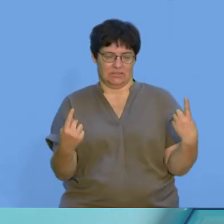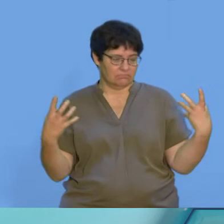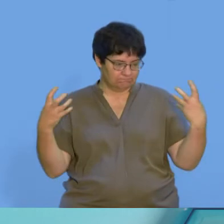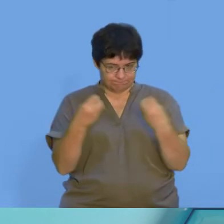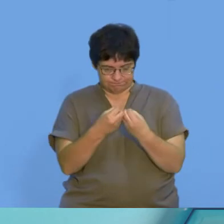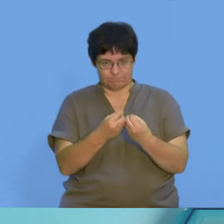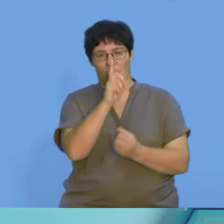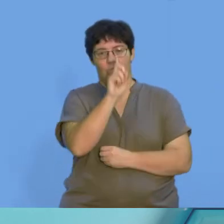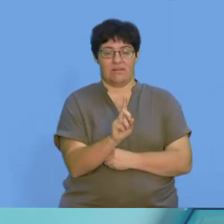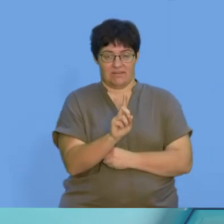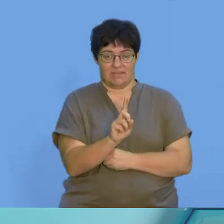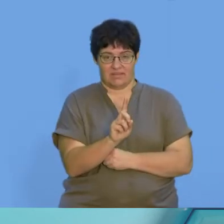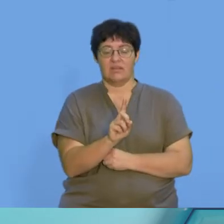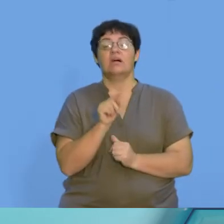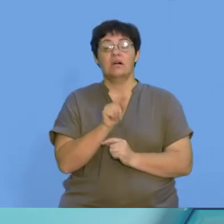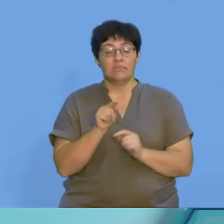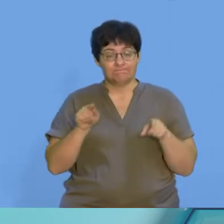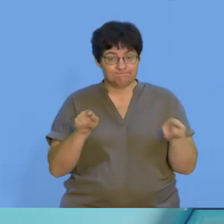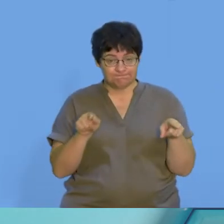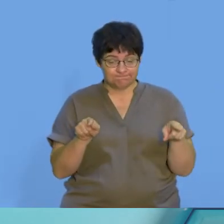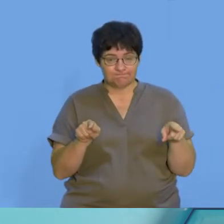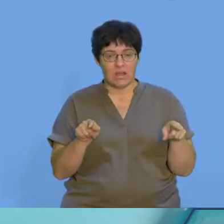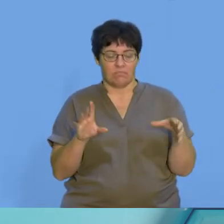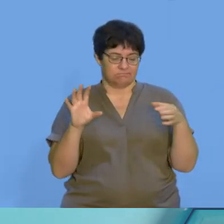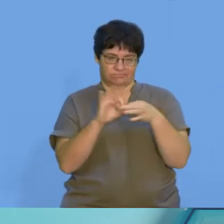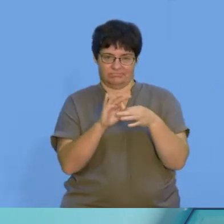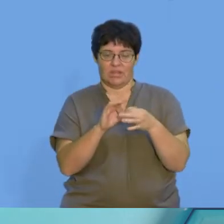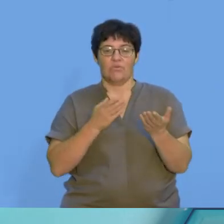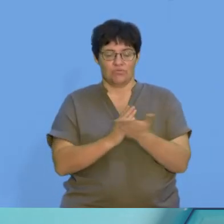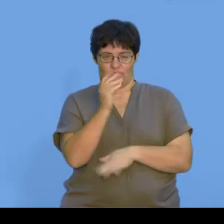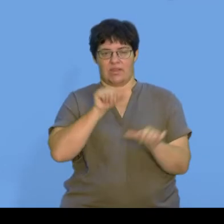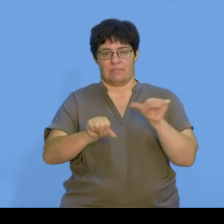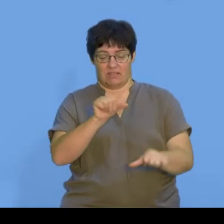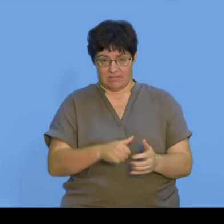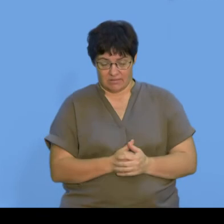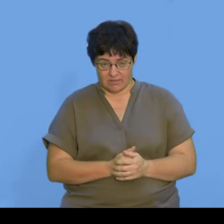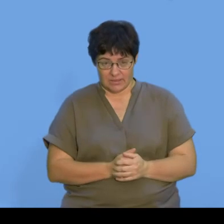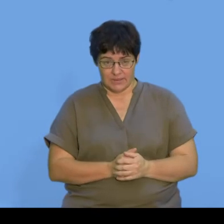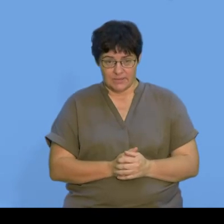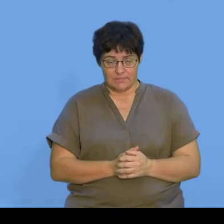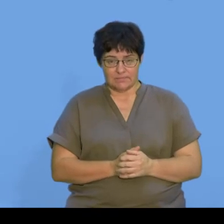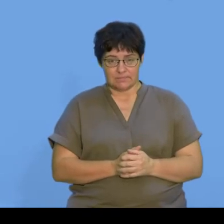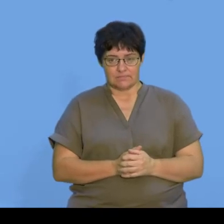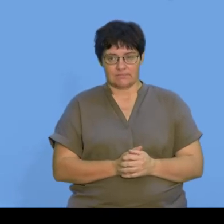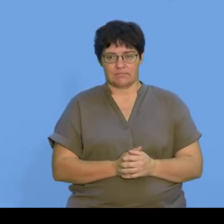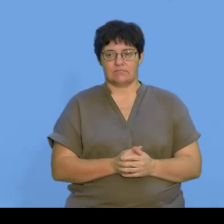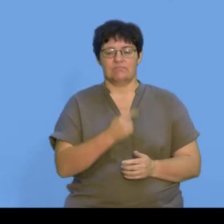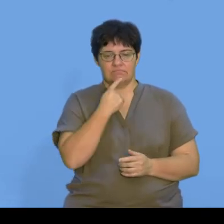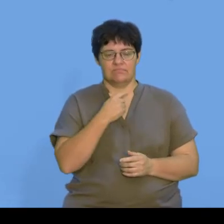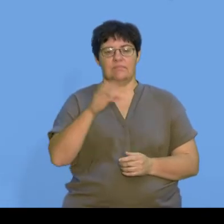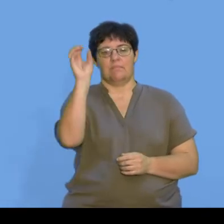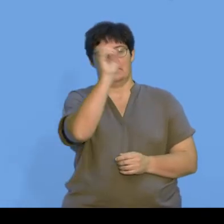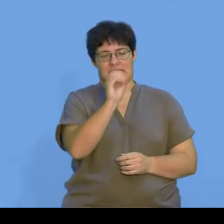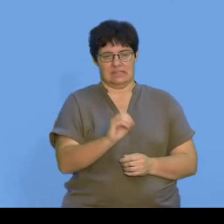a substance, and these elements are actually chemically joined together. Let's locate that. So we are talking